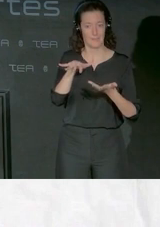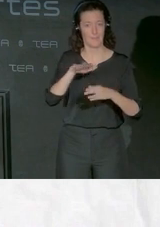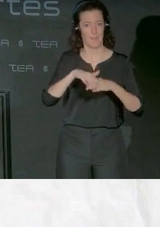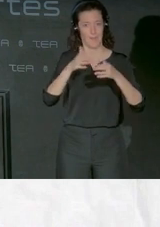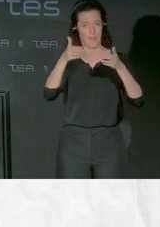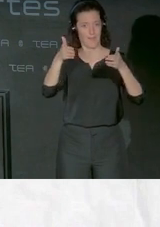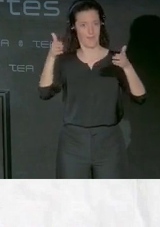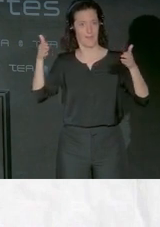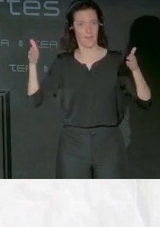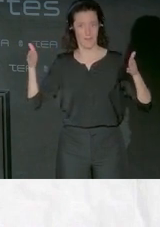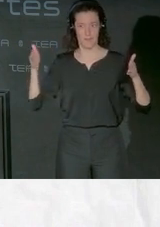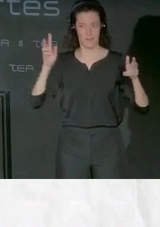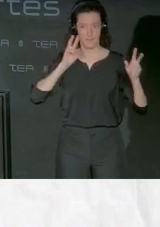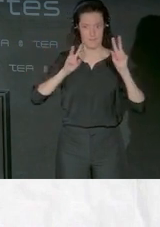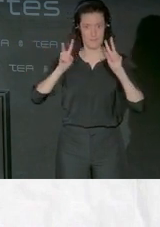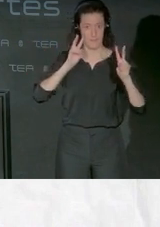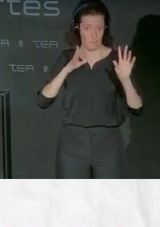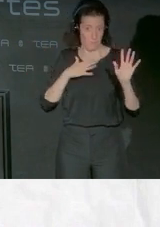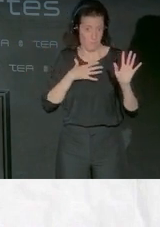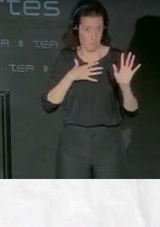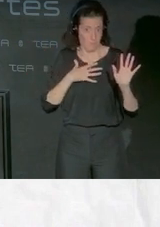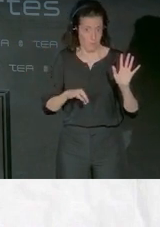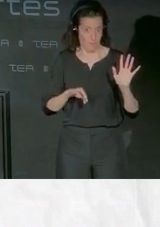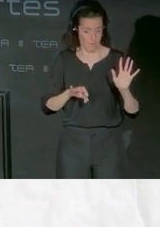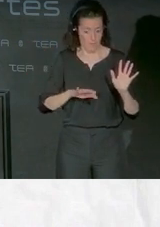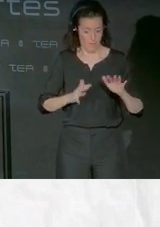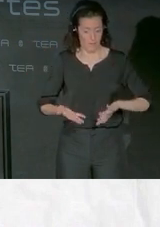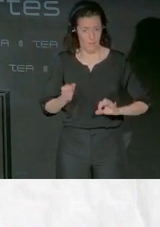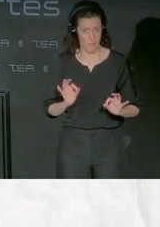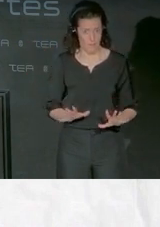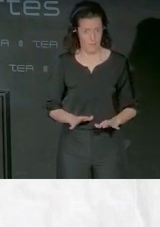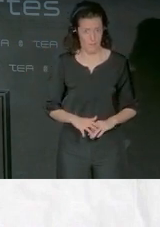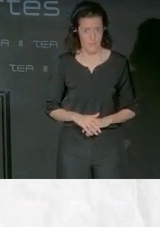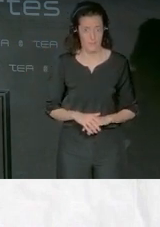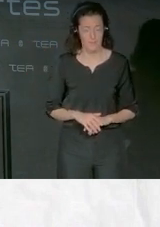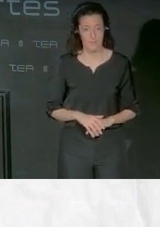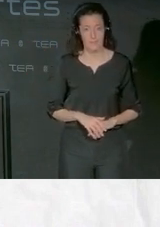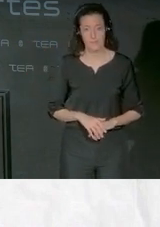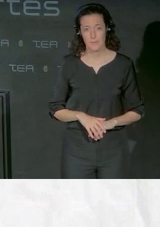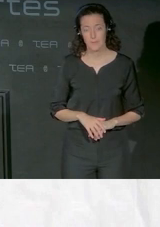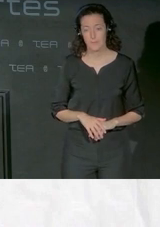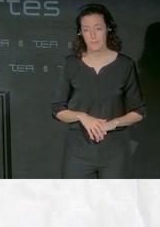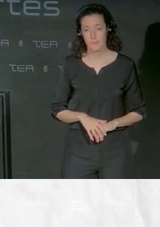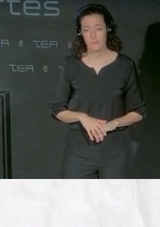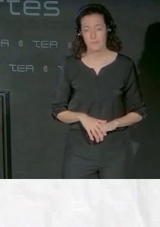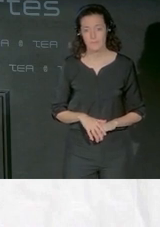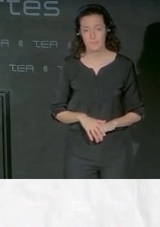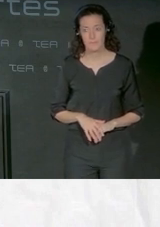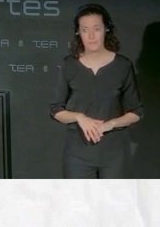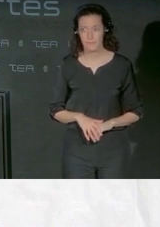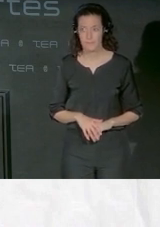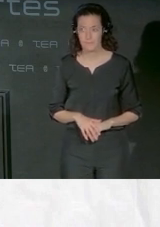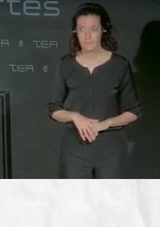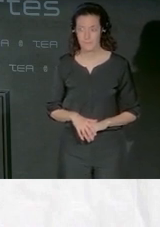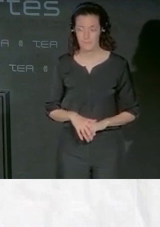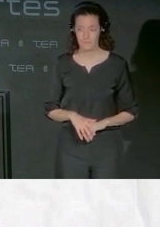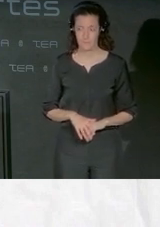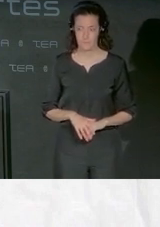not only about preserving one game, but it's also about preserving the hardware and software necessary to run